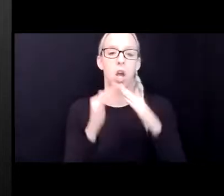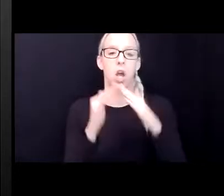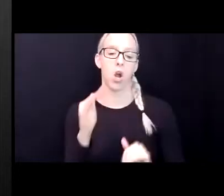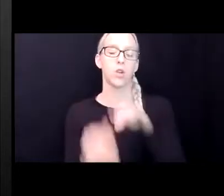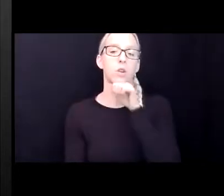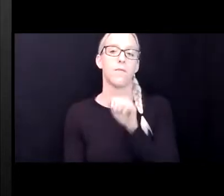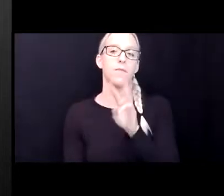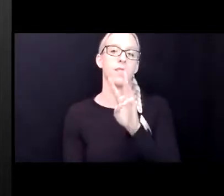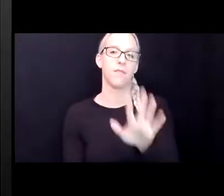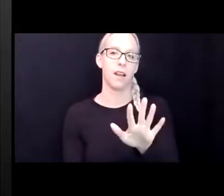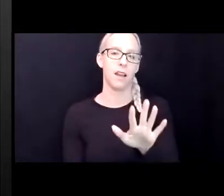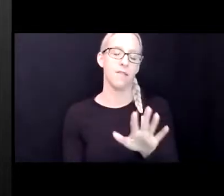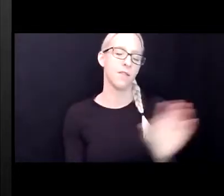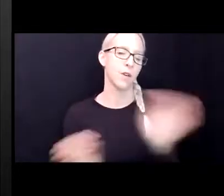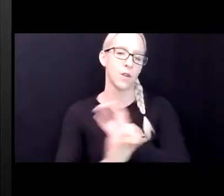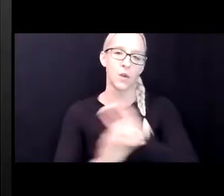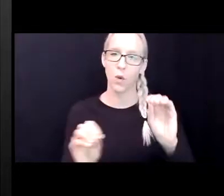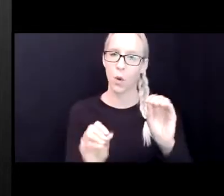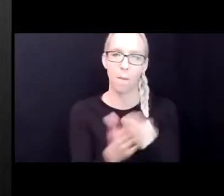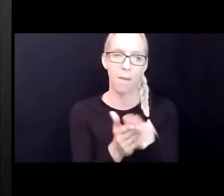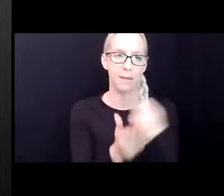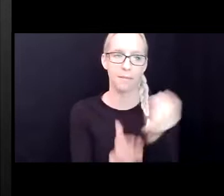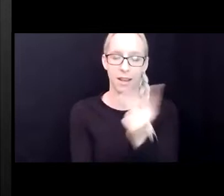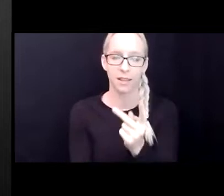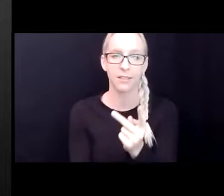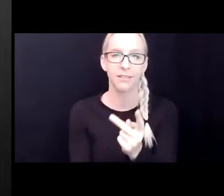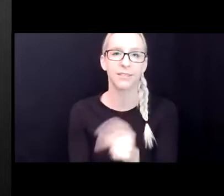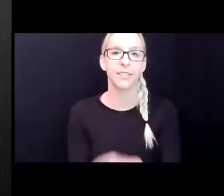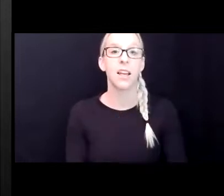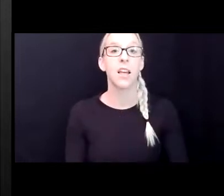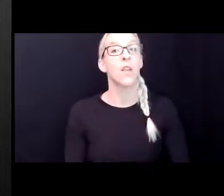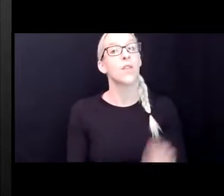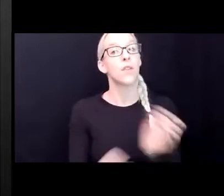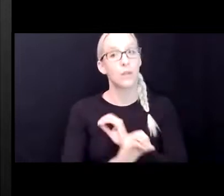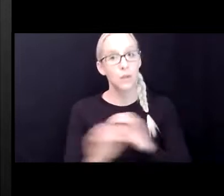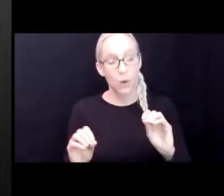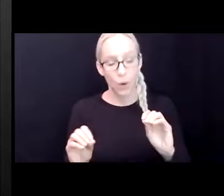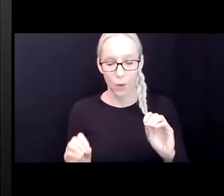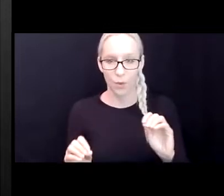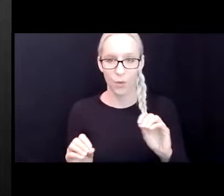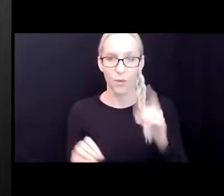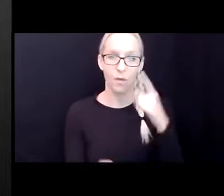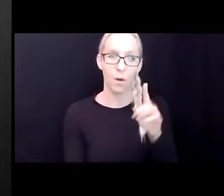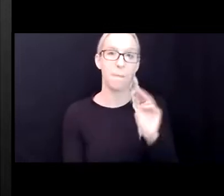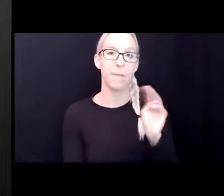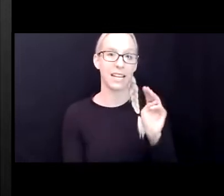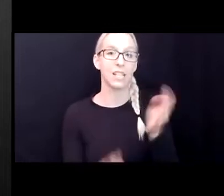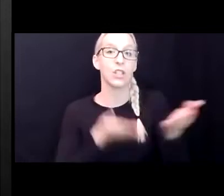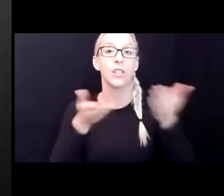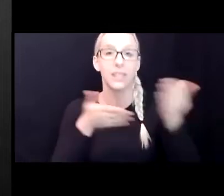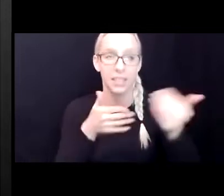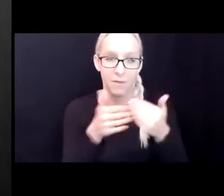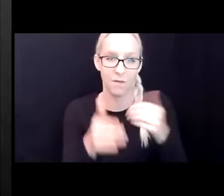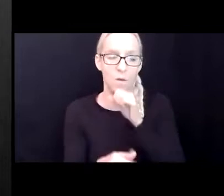the beneficiary has passed away. And there's no recovery for Medicaid services provided prior to age 55.